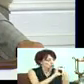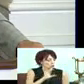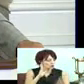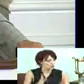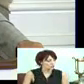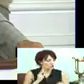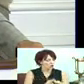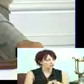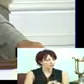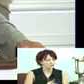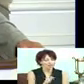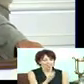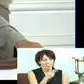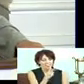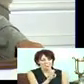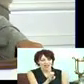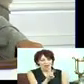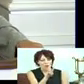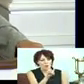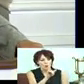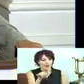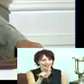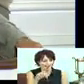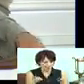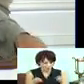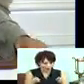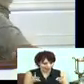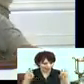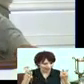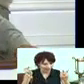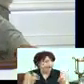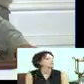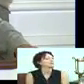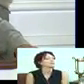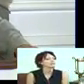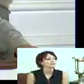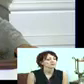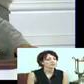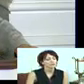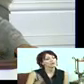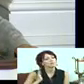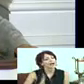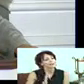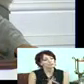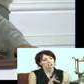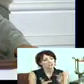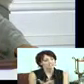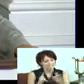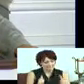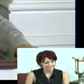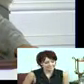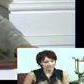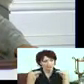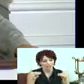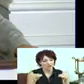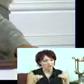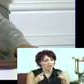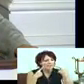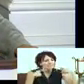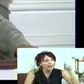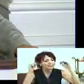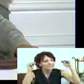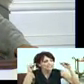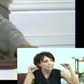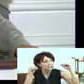Look at the way that Jesus lived and taught. One of his most famous teachings and sermons was called the Sermon on the Mount. You can read